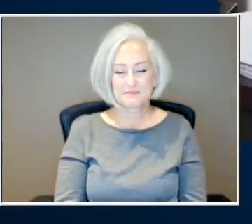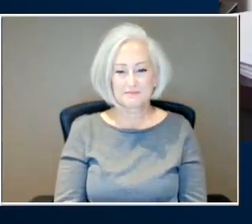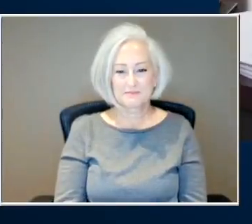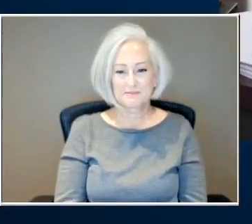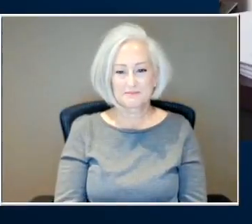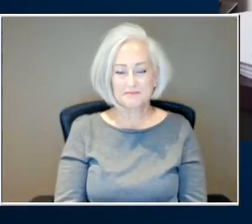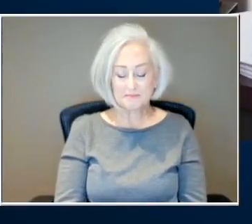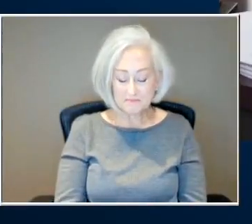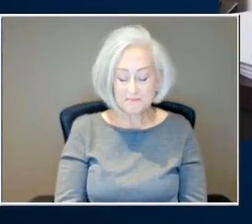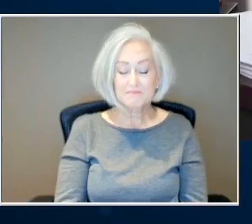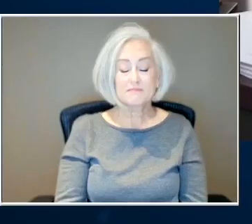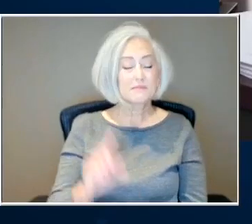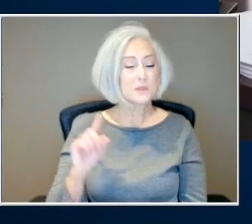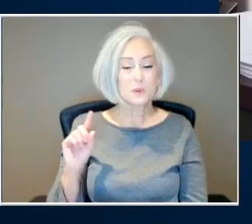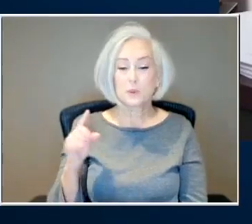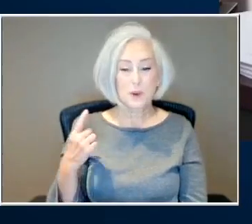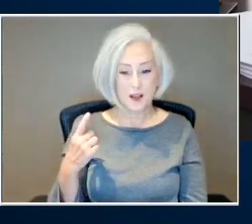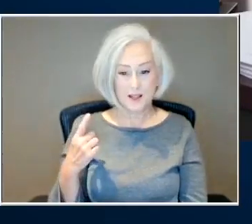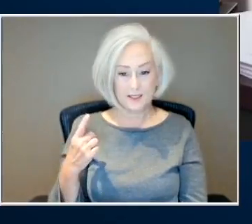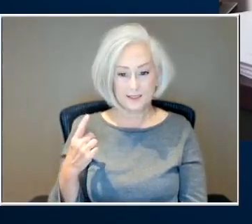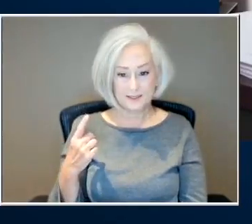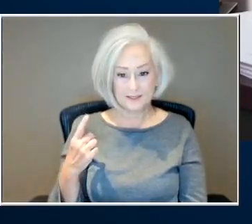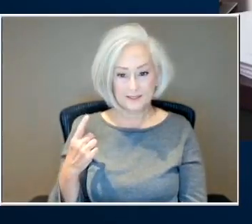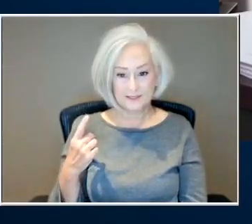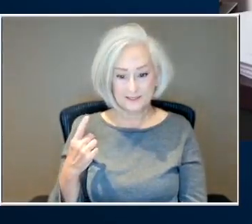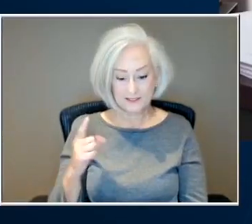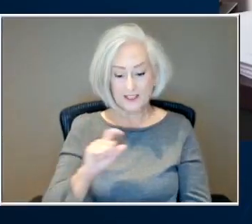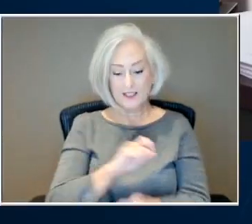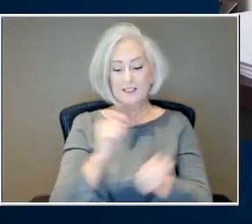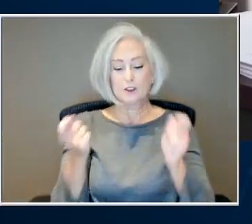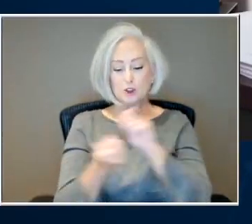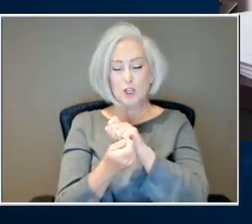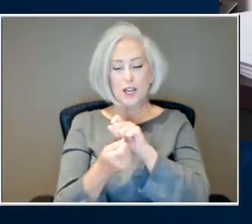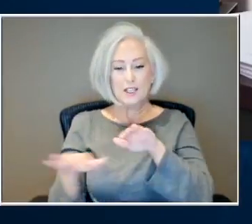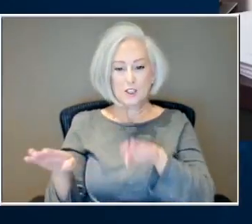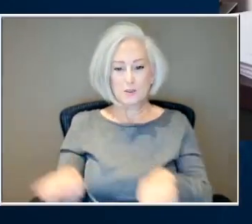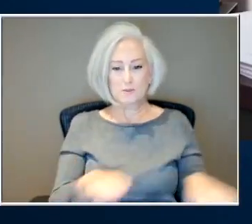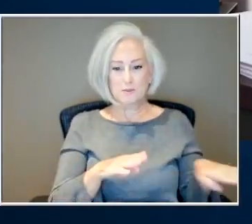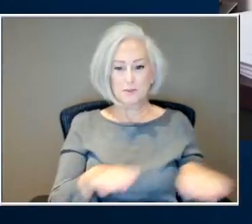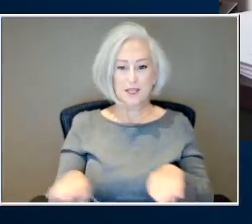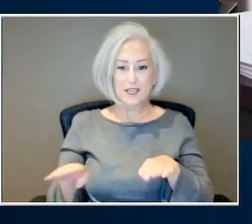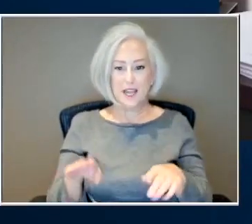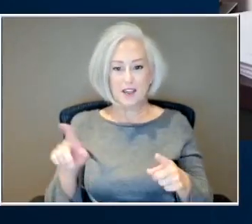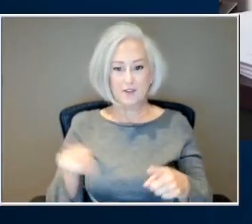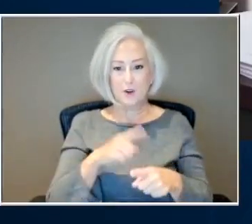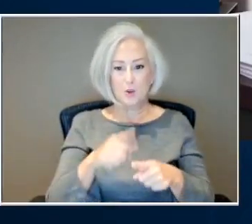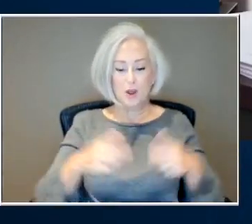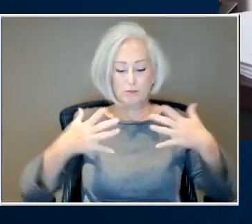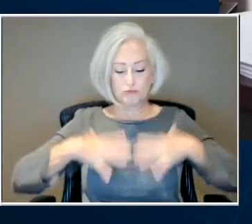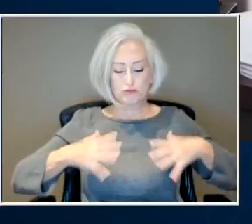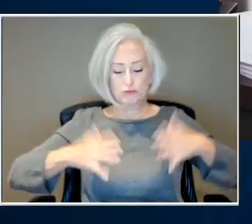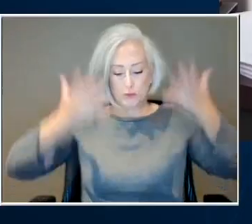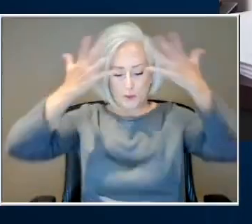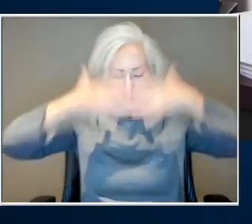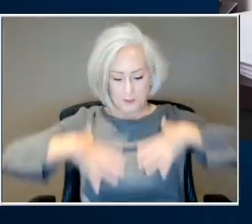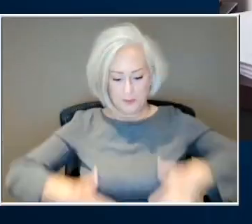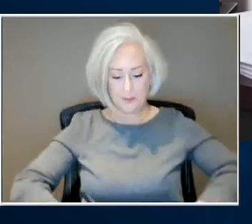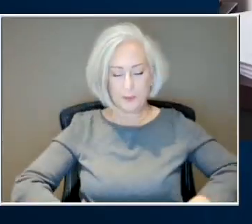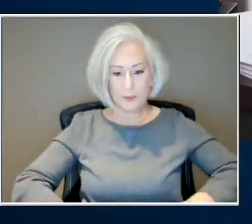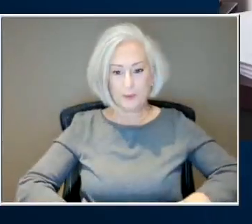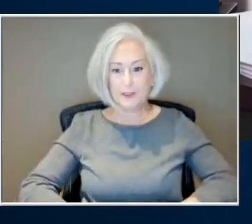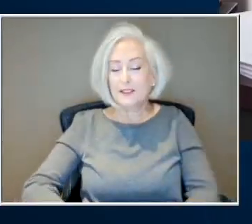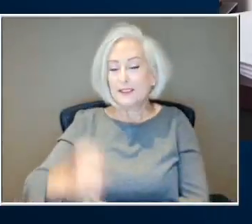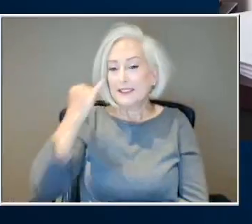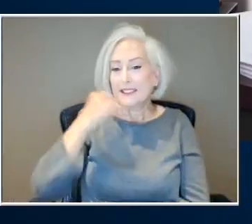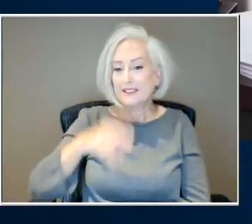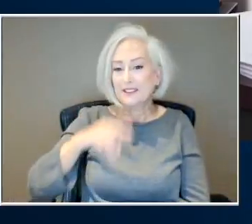One is the change in behavior that can happen when we are dressed up. So when kids are dressed up as